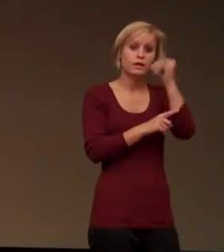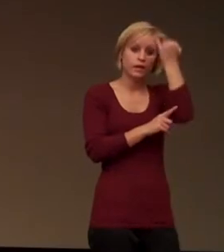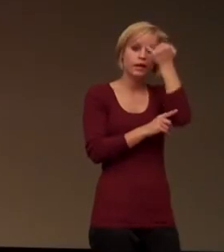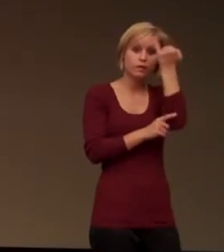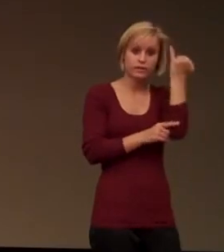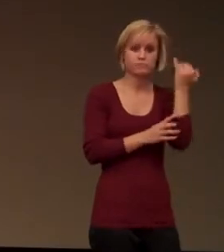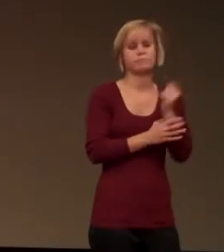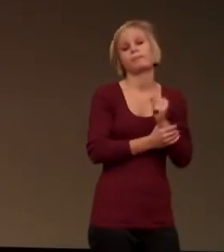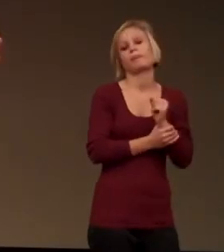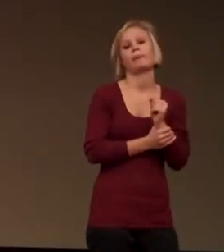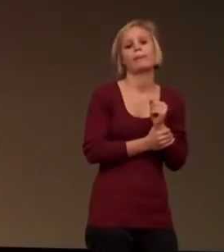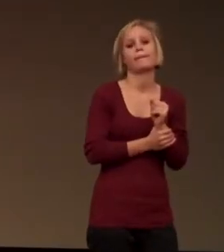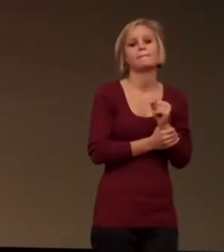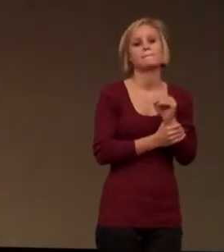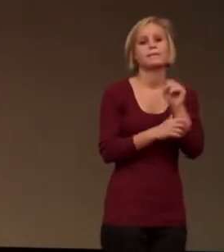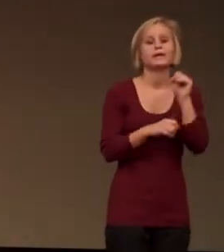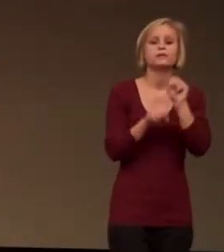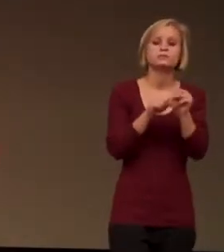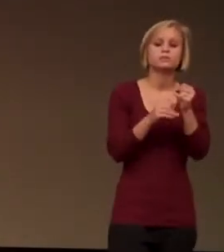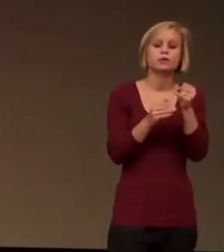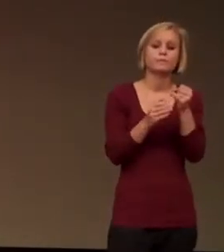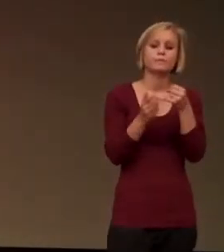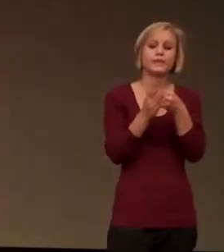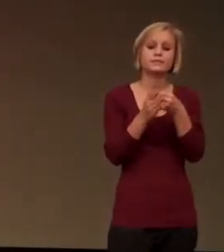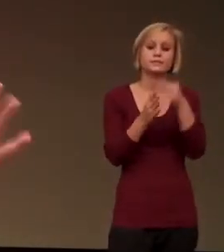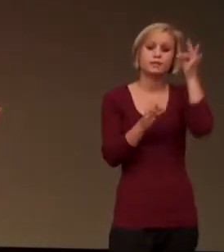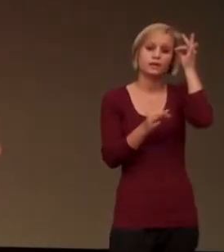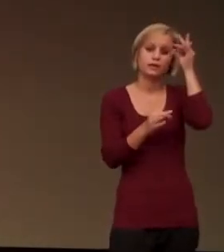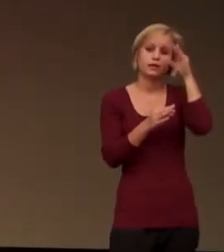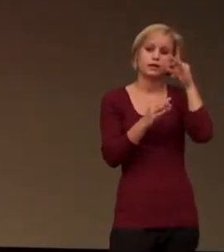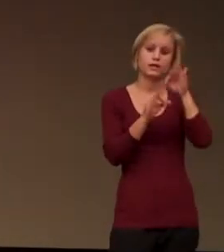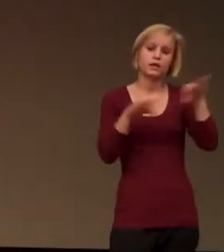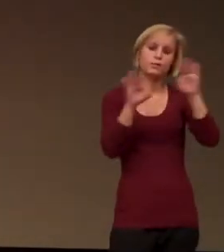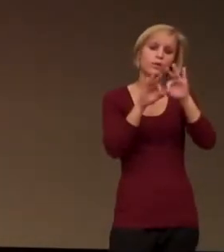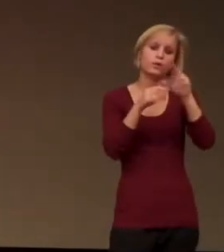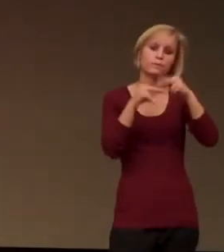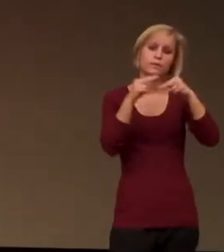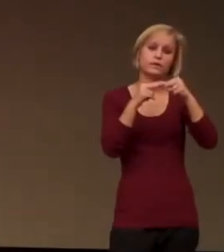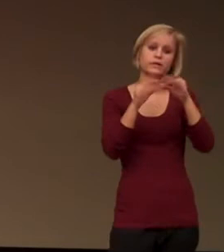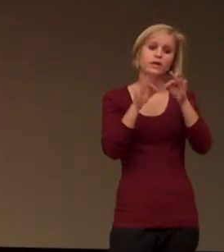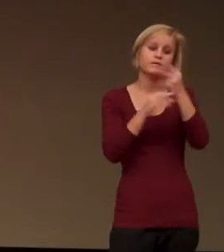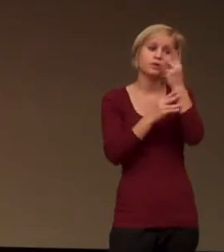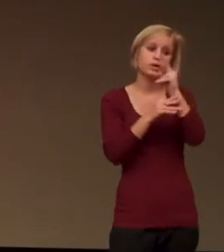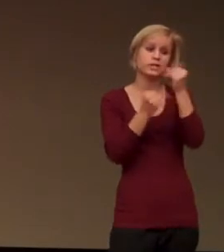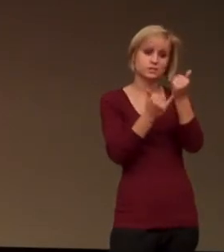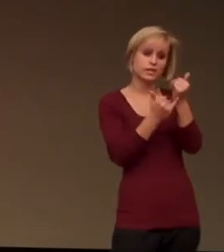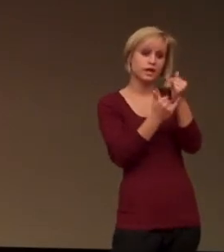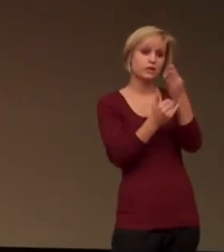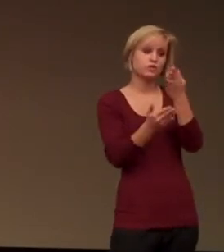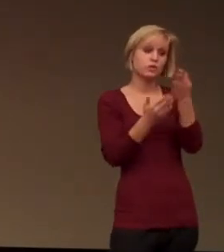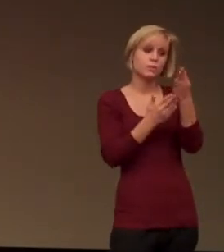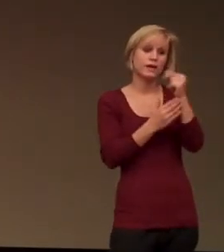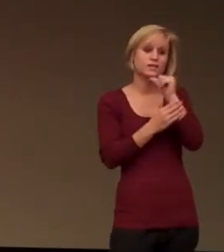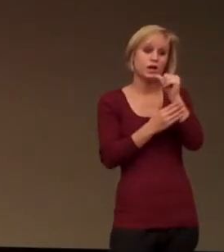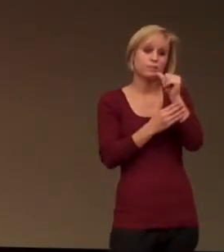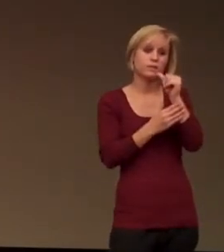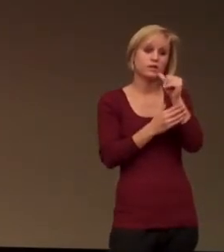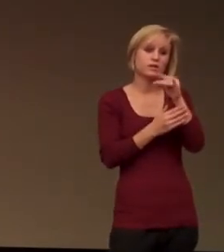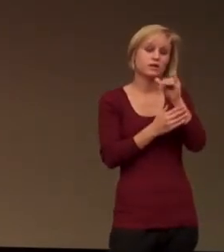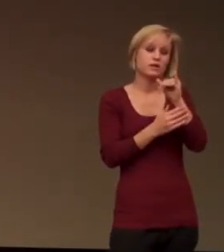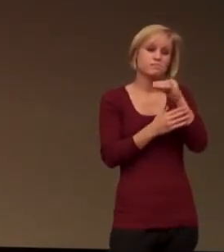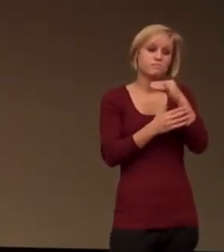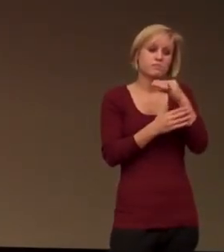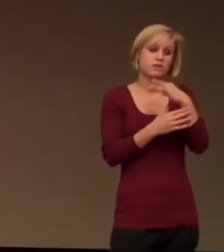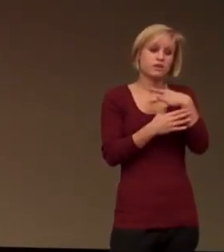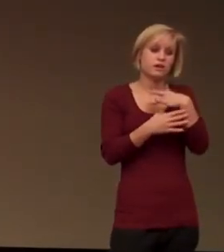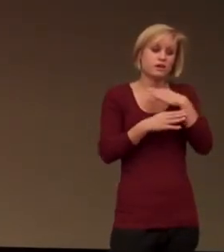Okay. So it's an important building. Now, if you look at that building today, you might not be impressed with it because